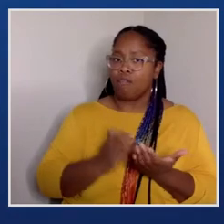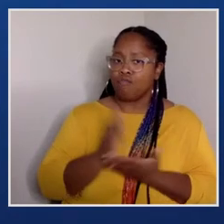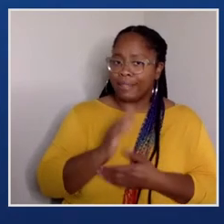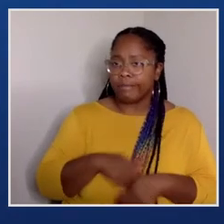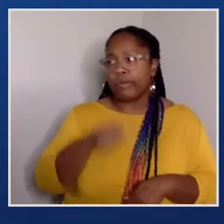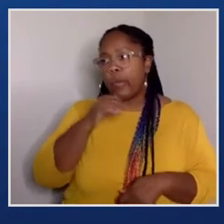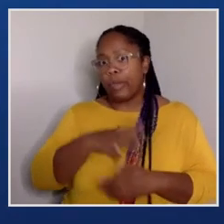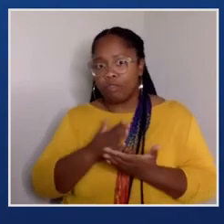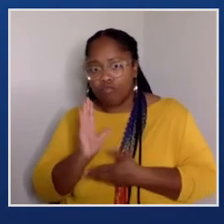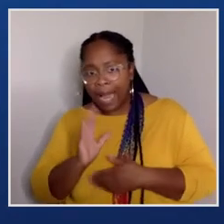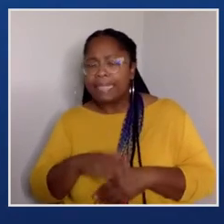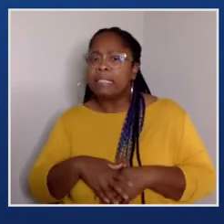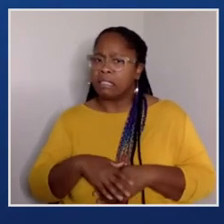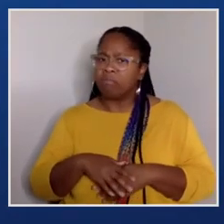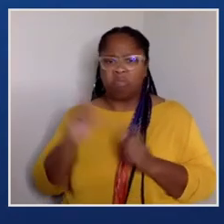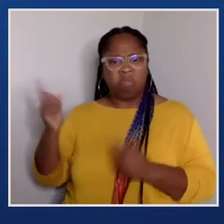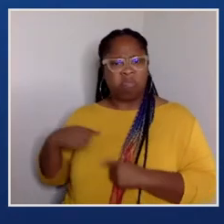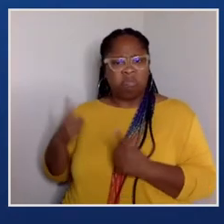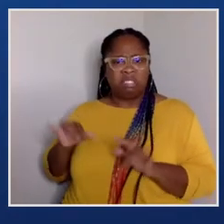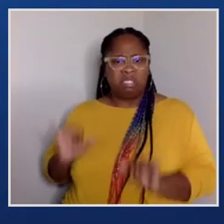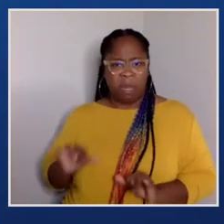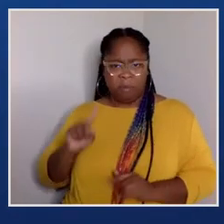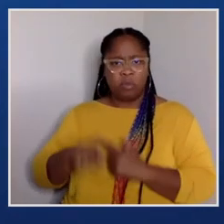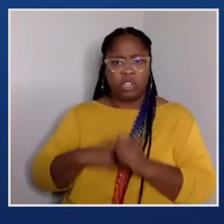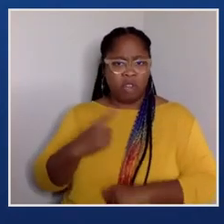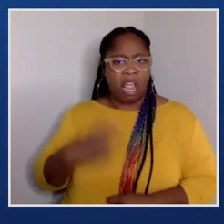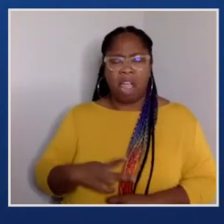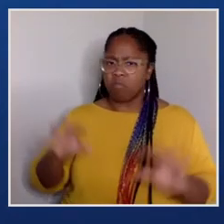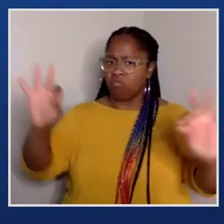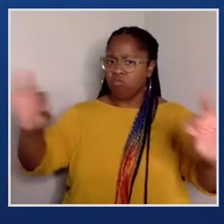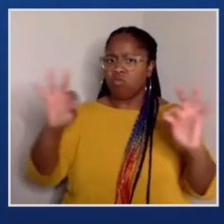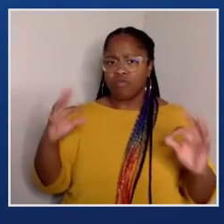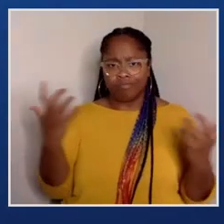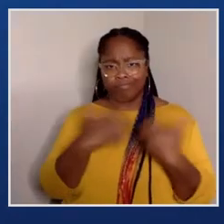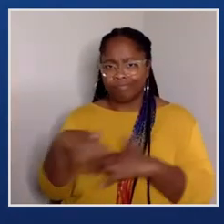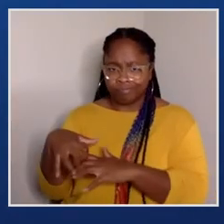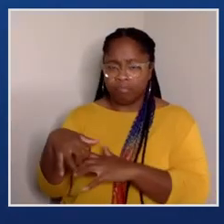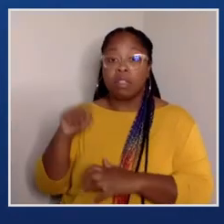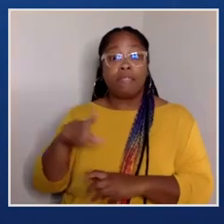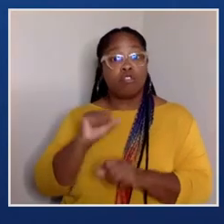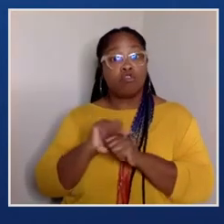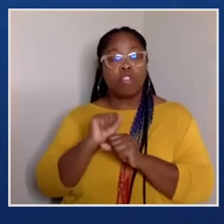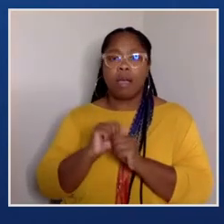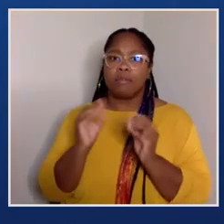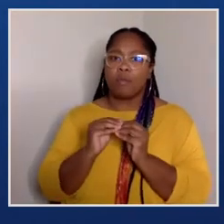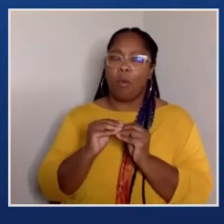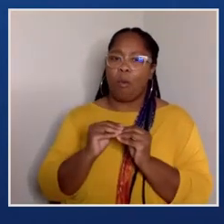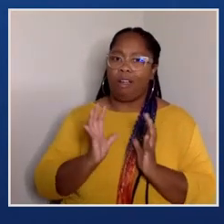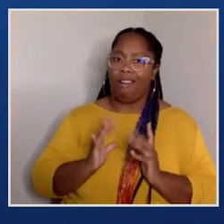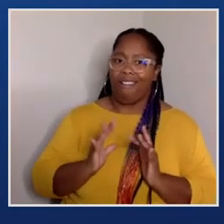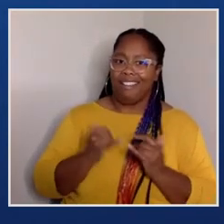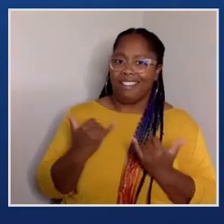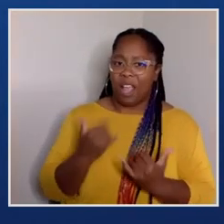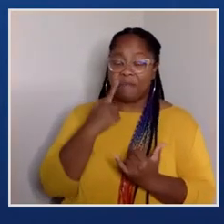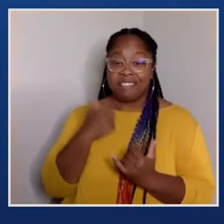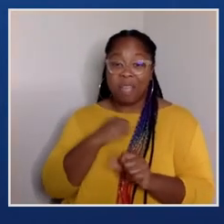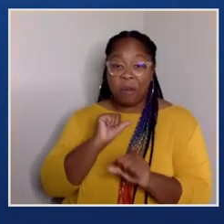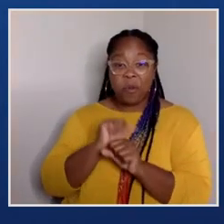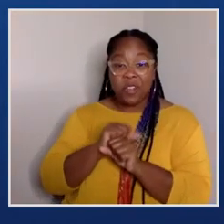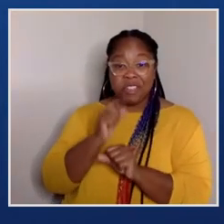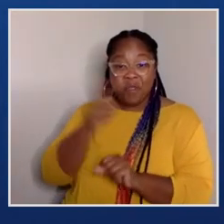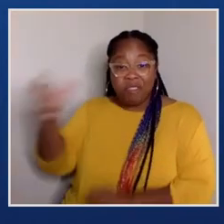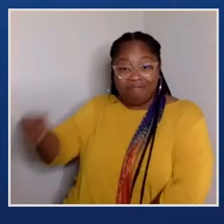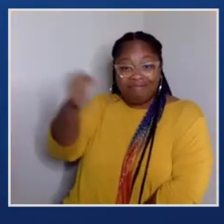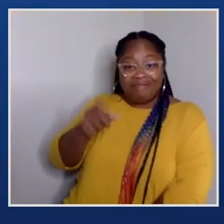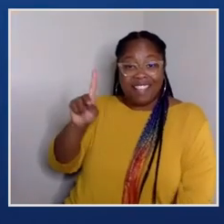rights, like I've been doing for the last year and a half. And this job is made even sweeter knowing that I'm working to elect Kamala Harris as the